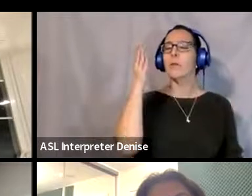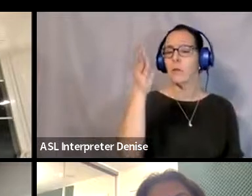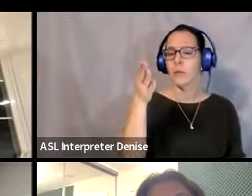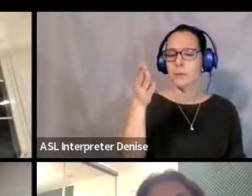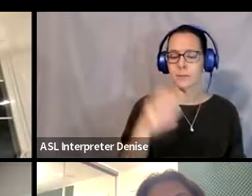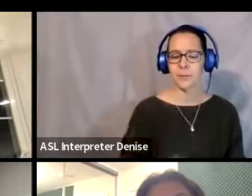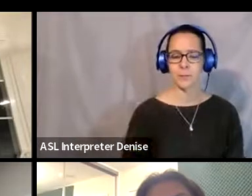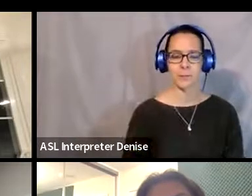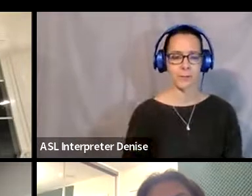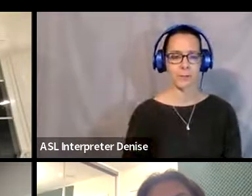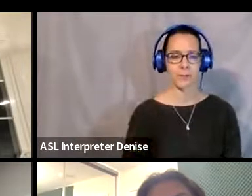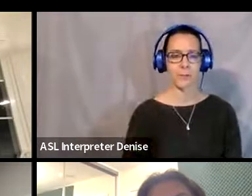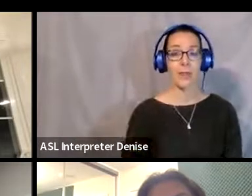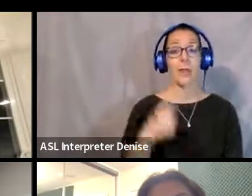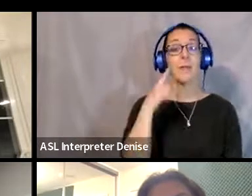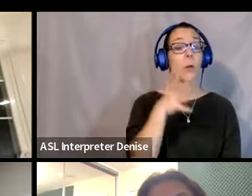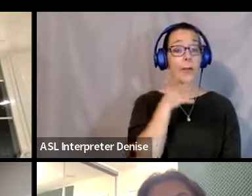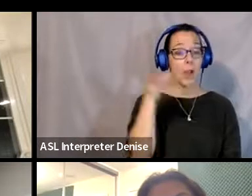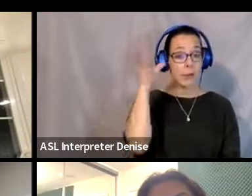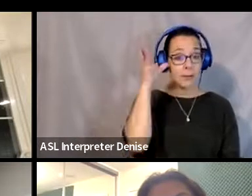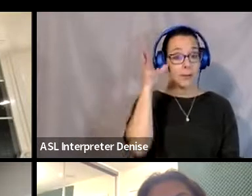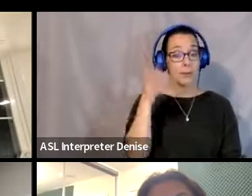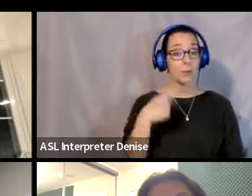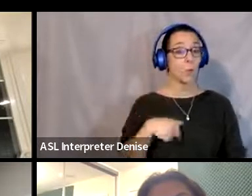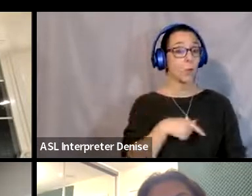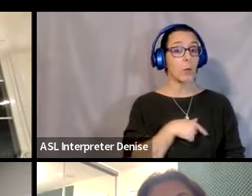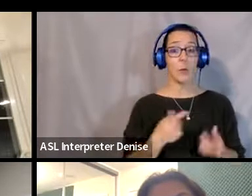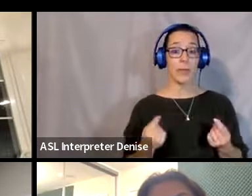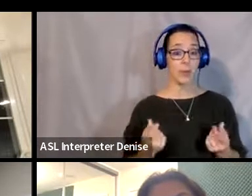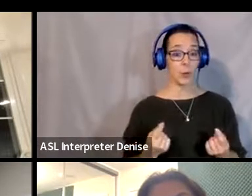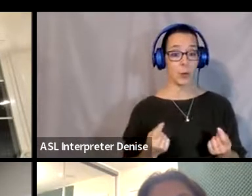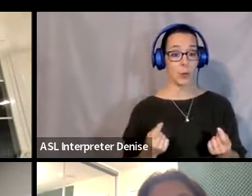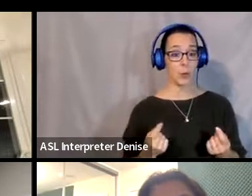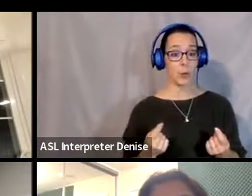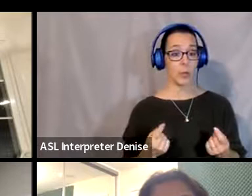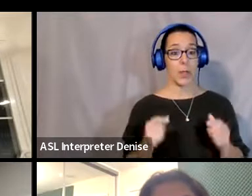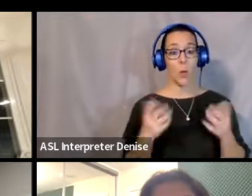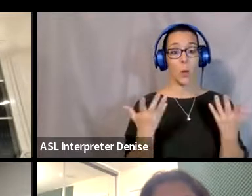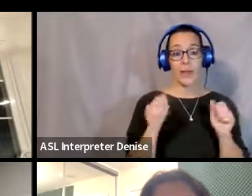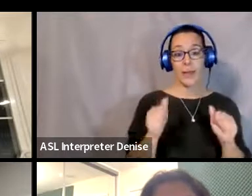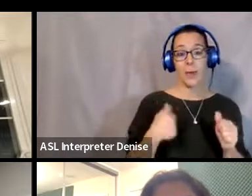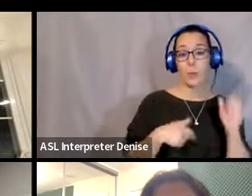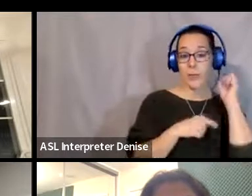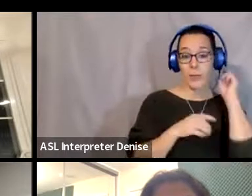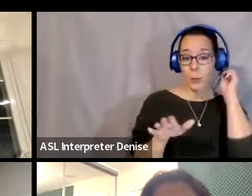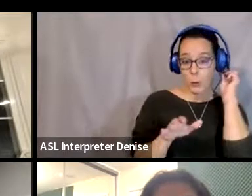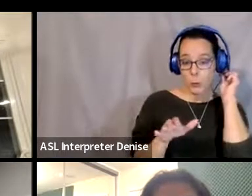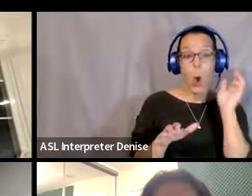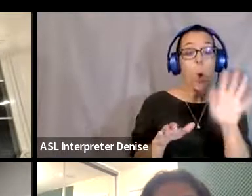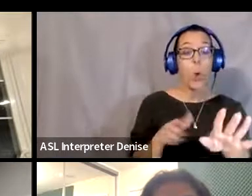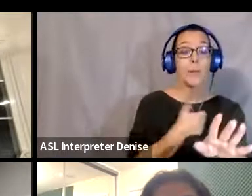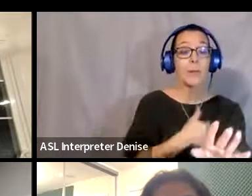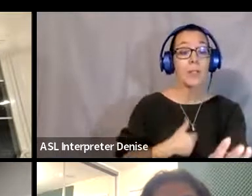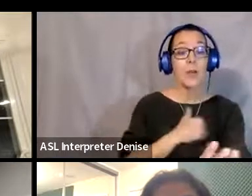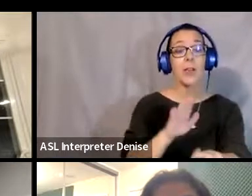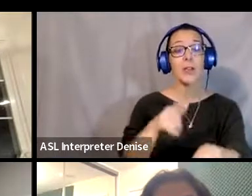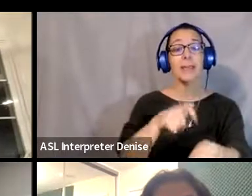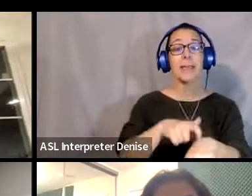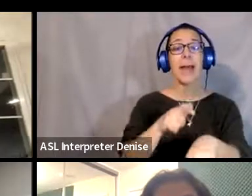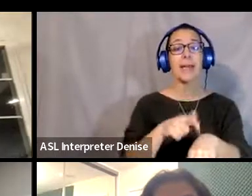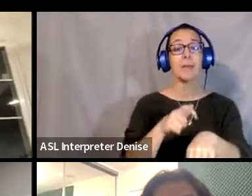do? What should we look out for? The subtlety. I'm sorry, your time is up.